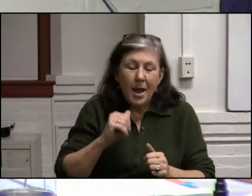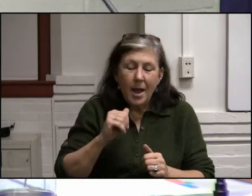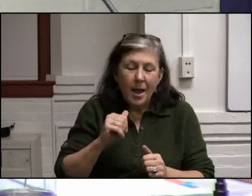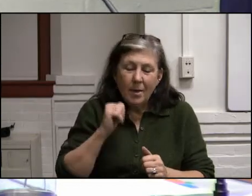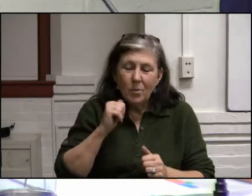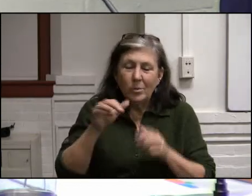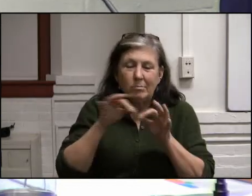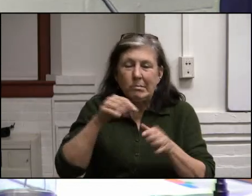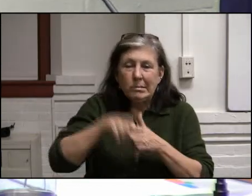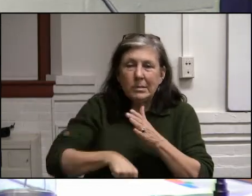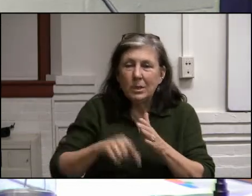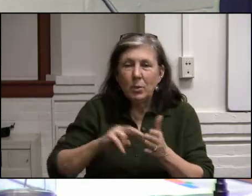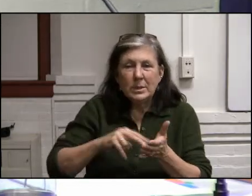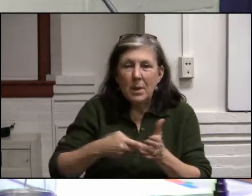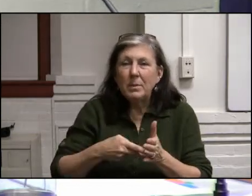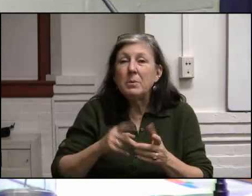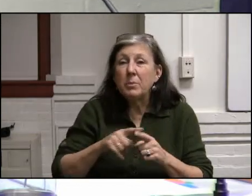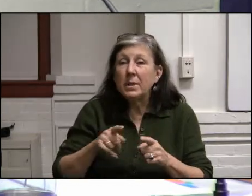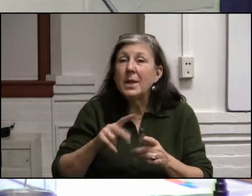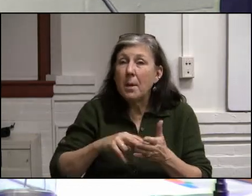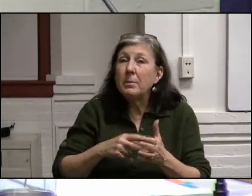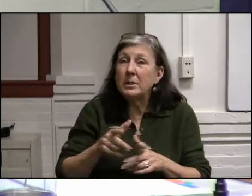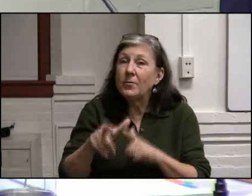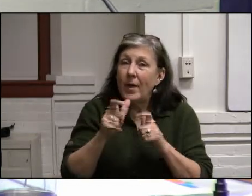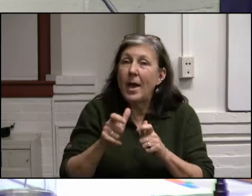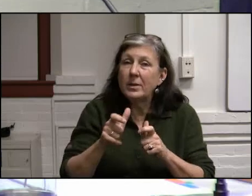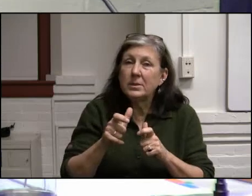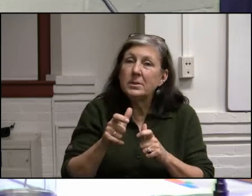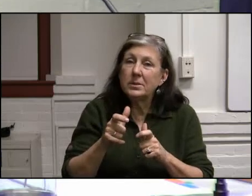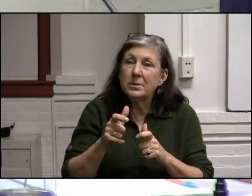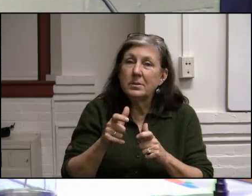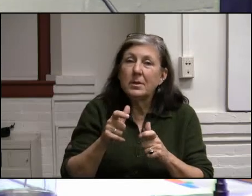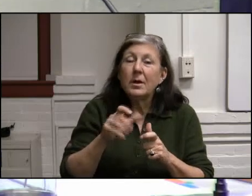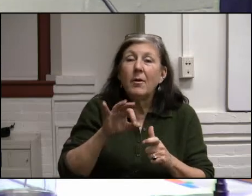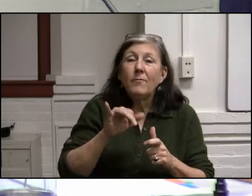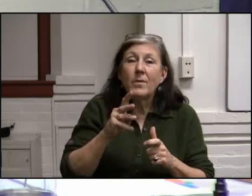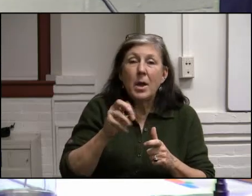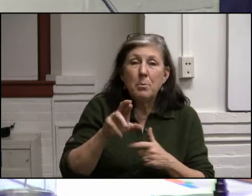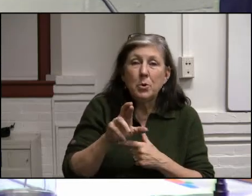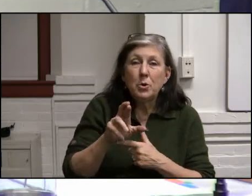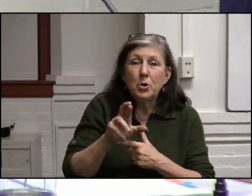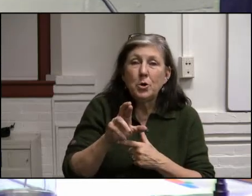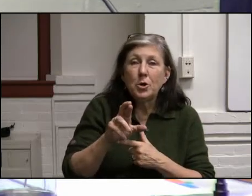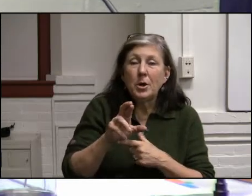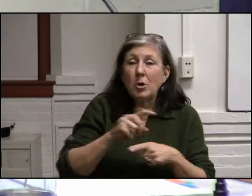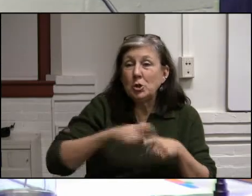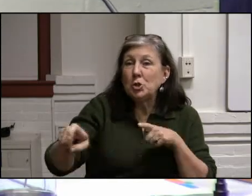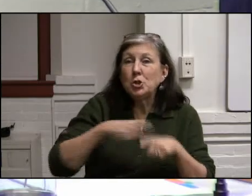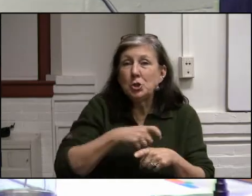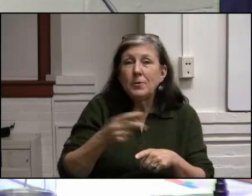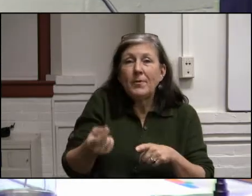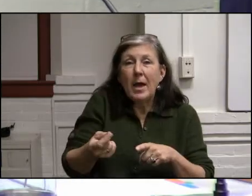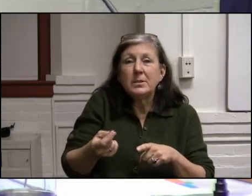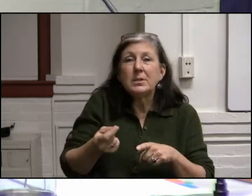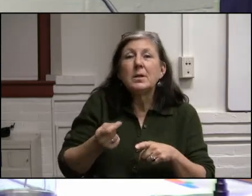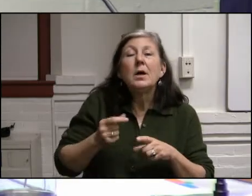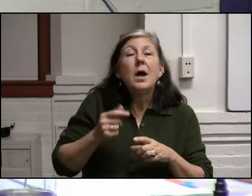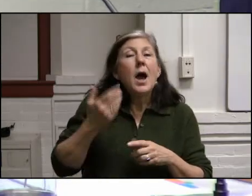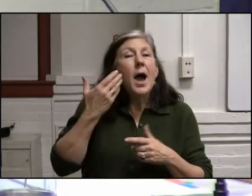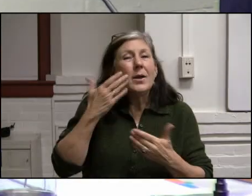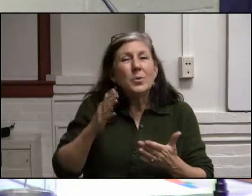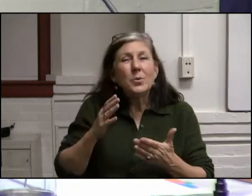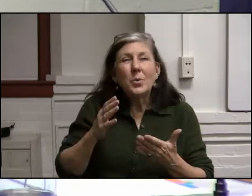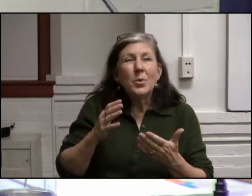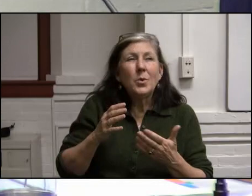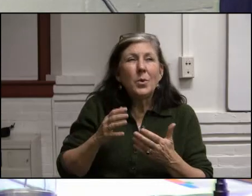what that means. But that's fast internet, it's super fast fiber, but it's already available. Now, I don't know the coverage, and